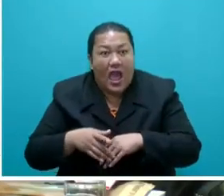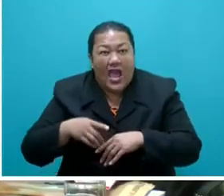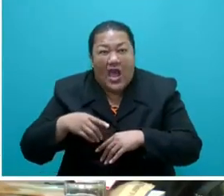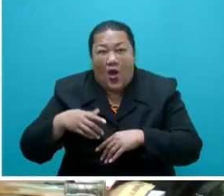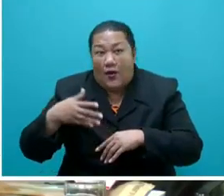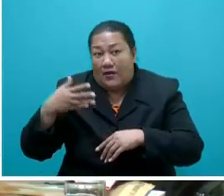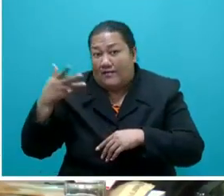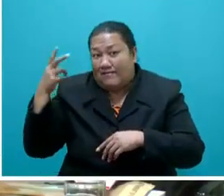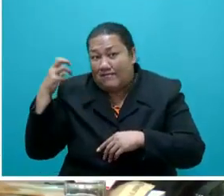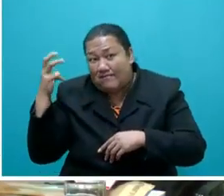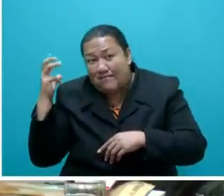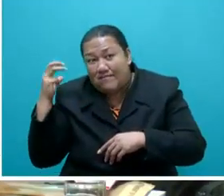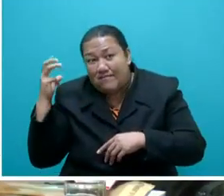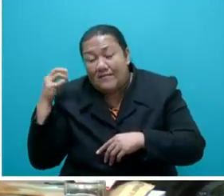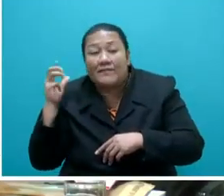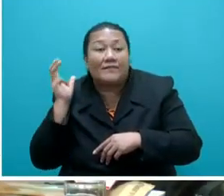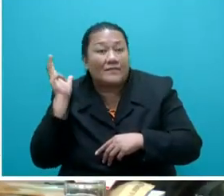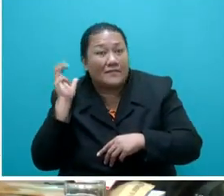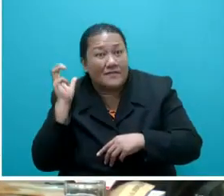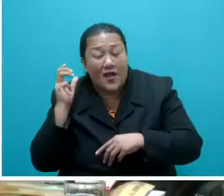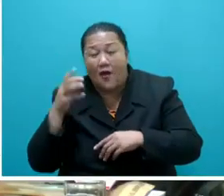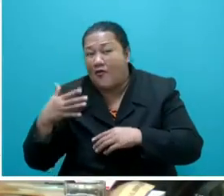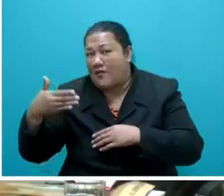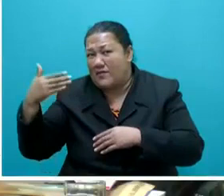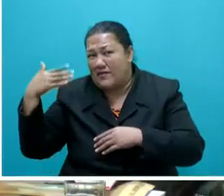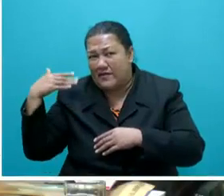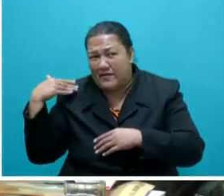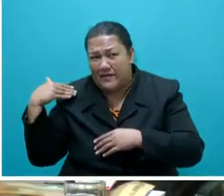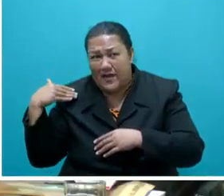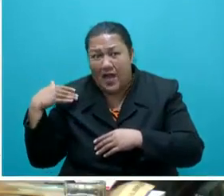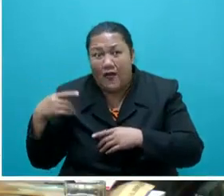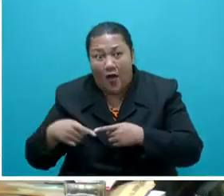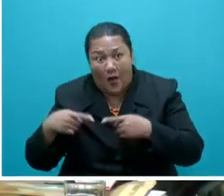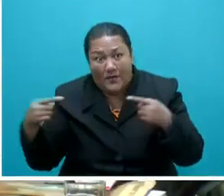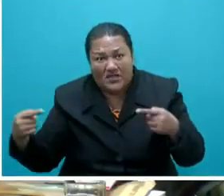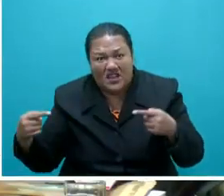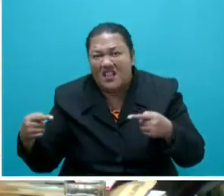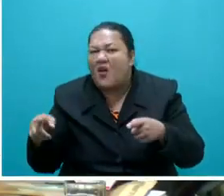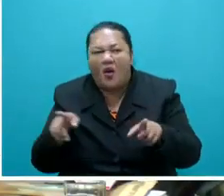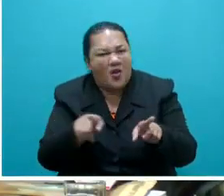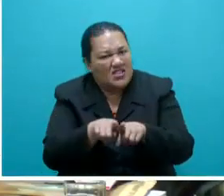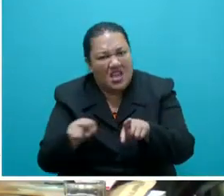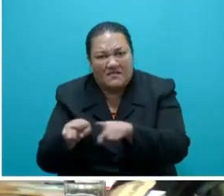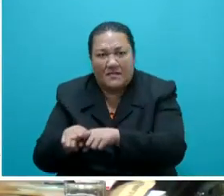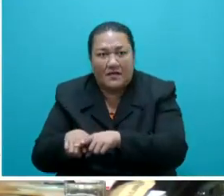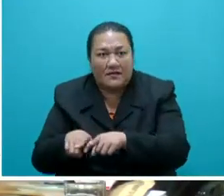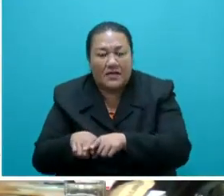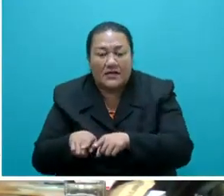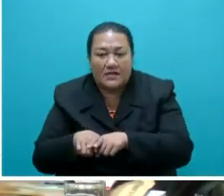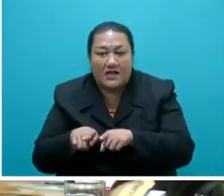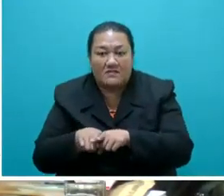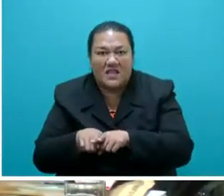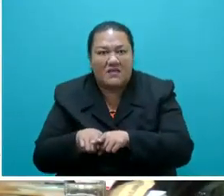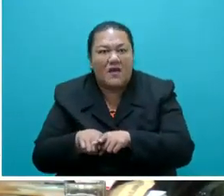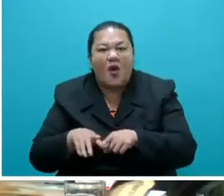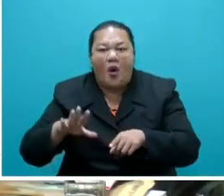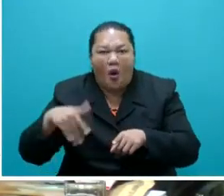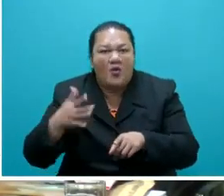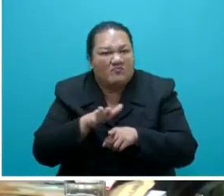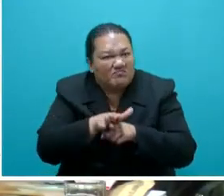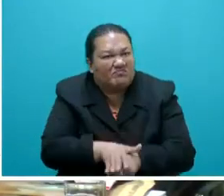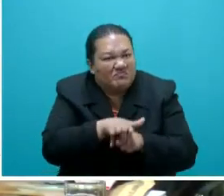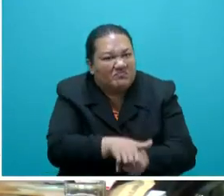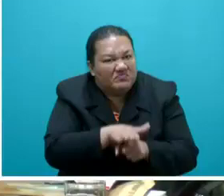the Honorable Leader of Opposition down, they're all the same, speeches of gloom and doom.